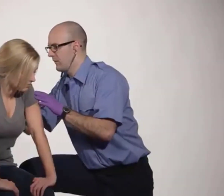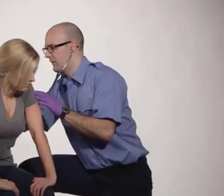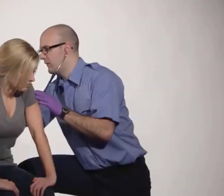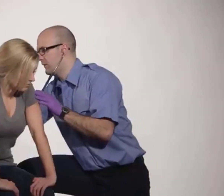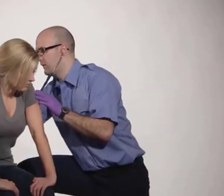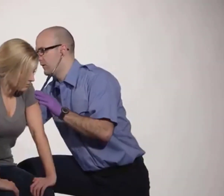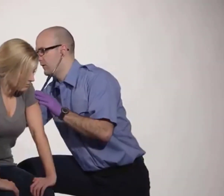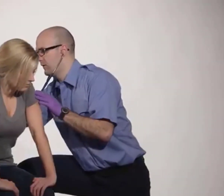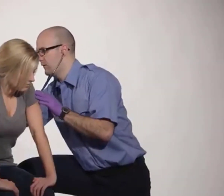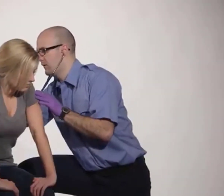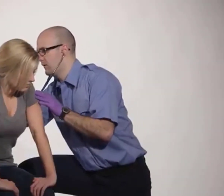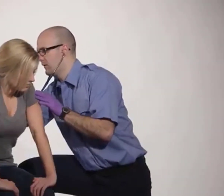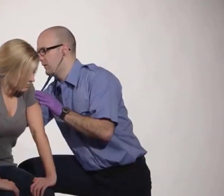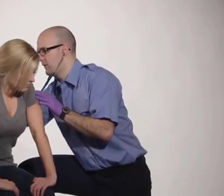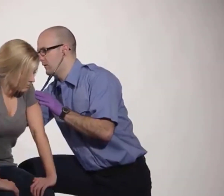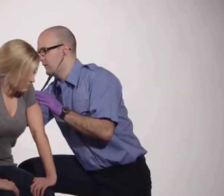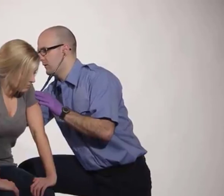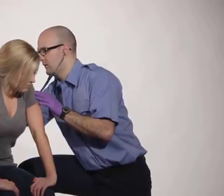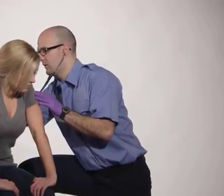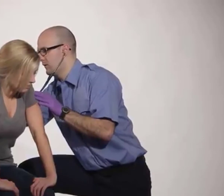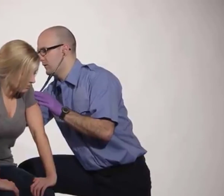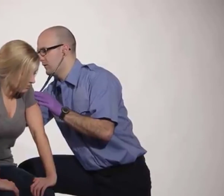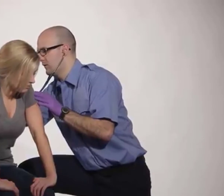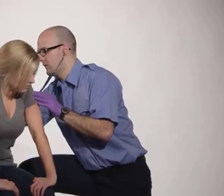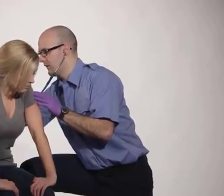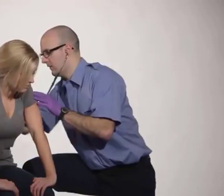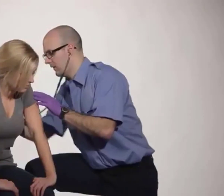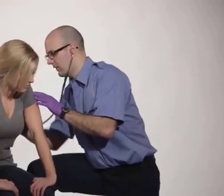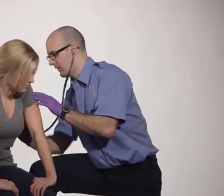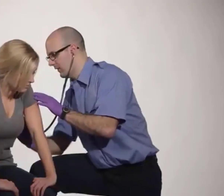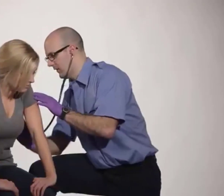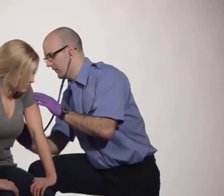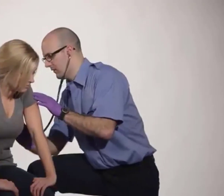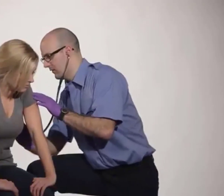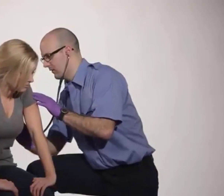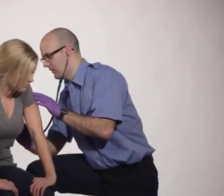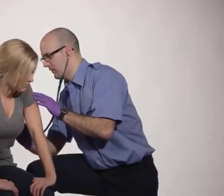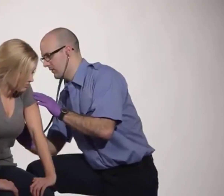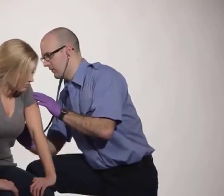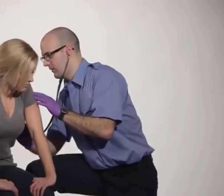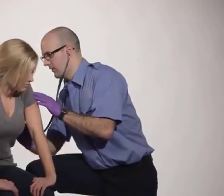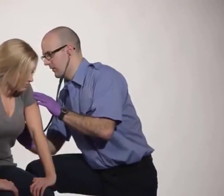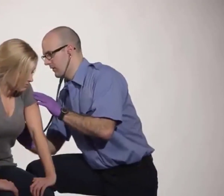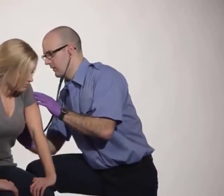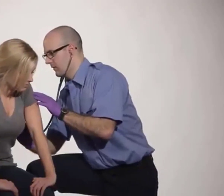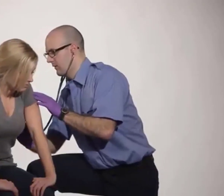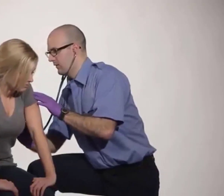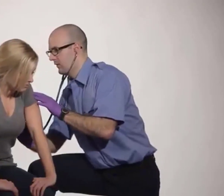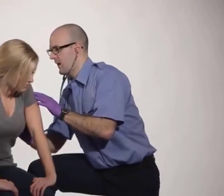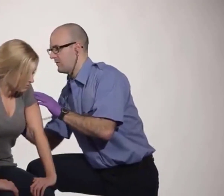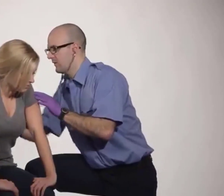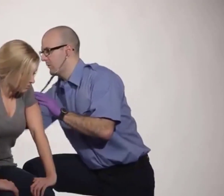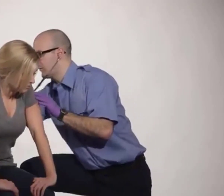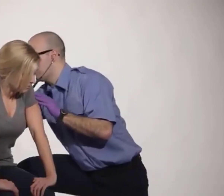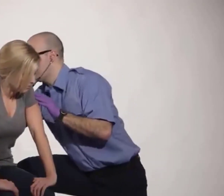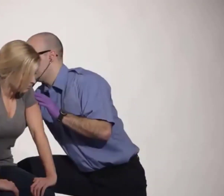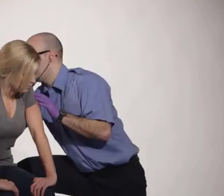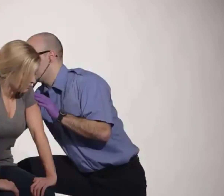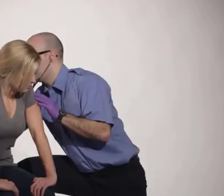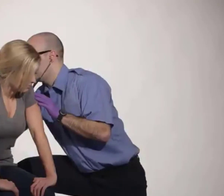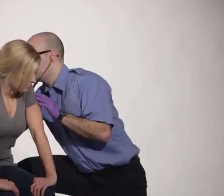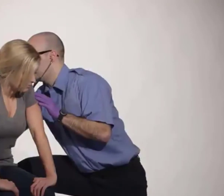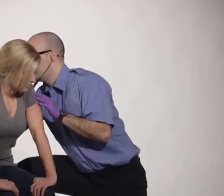All right. Last deep